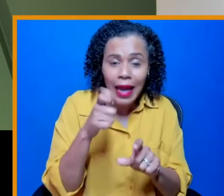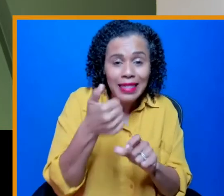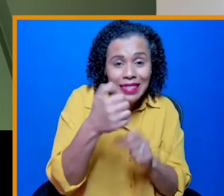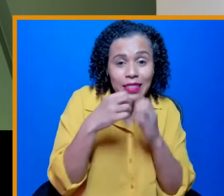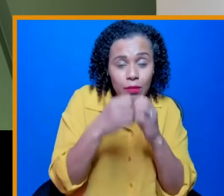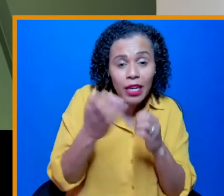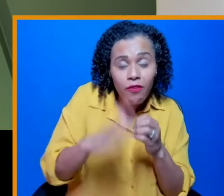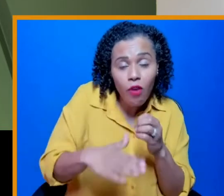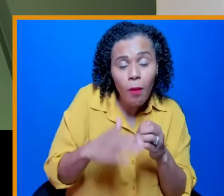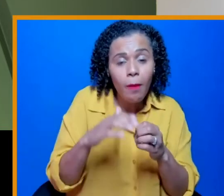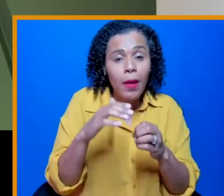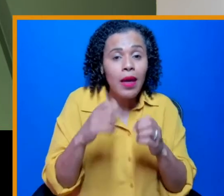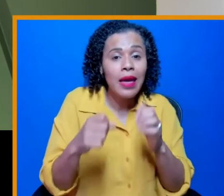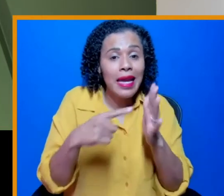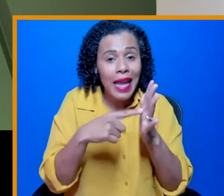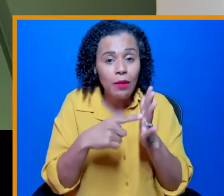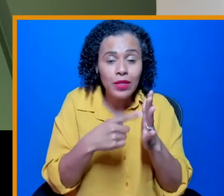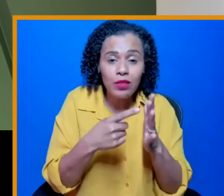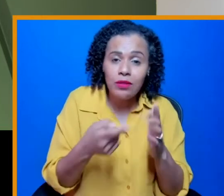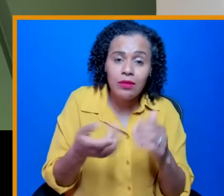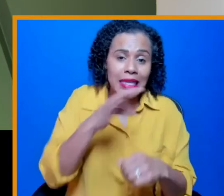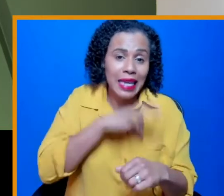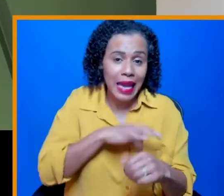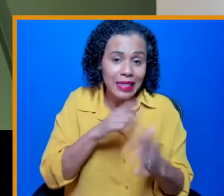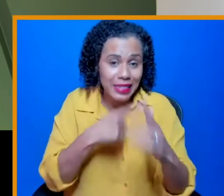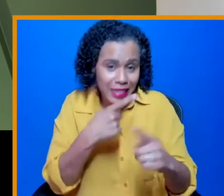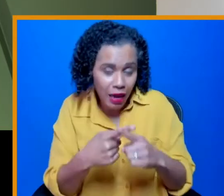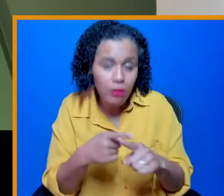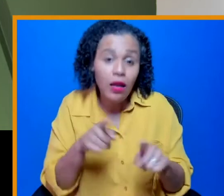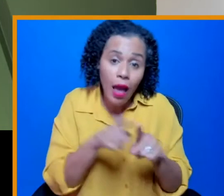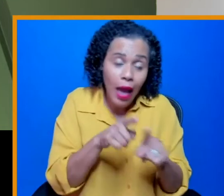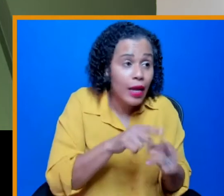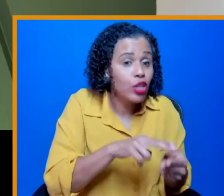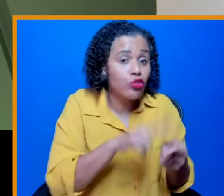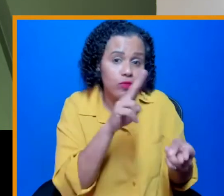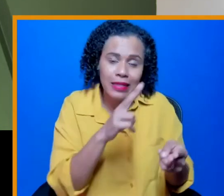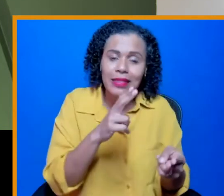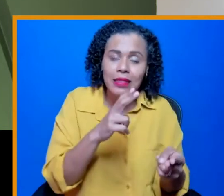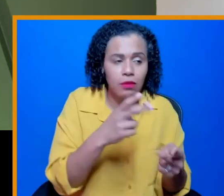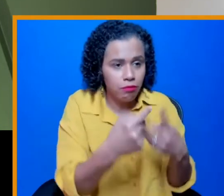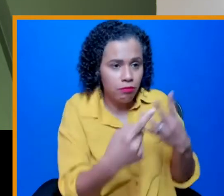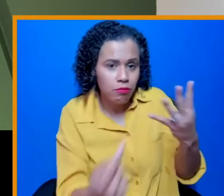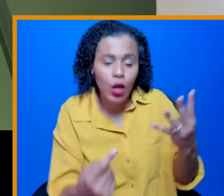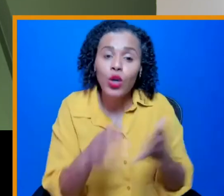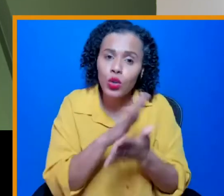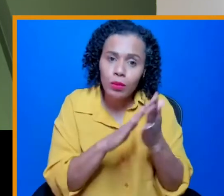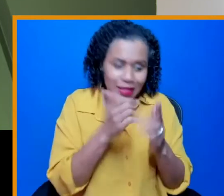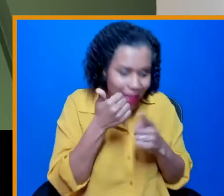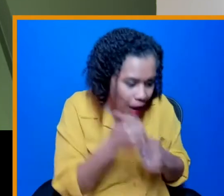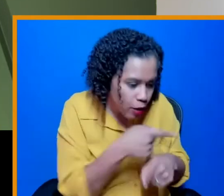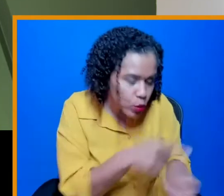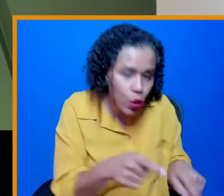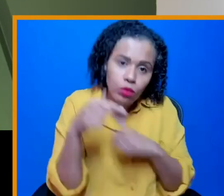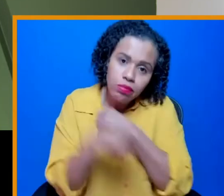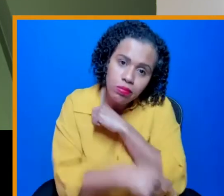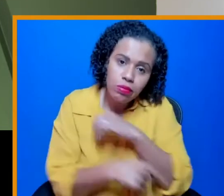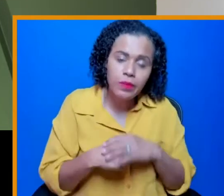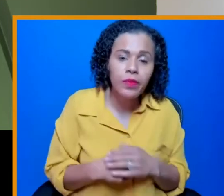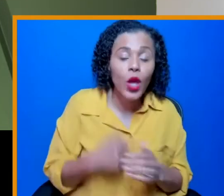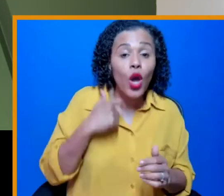spend 10 billion on increasing universal credit and pensions. It helps those most in need of help. Include the personal allowance freeze as